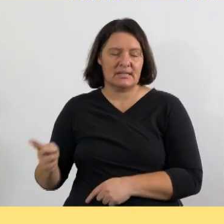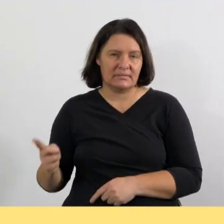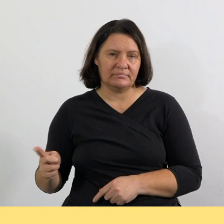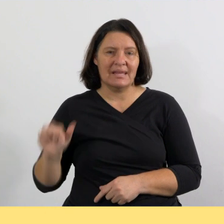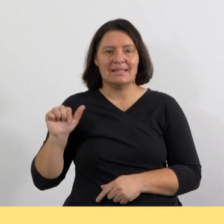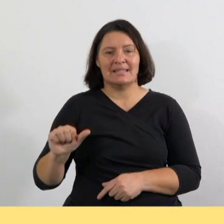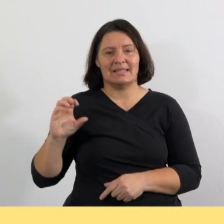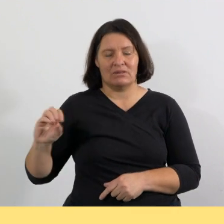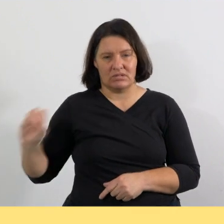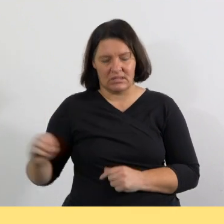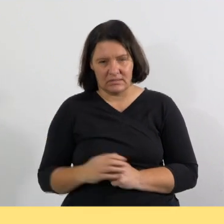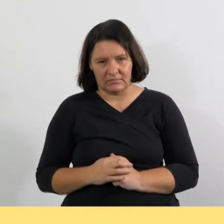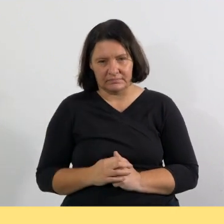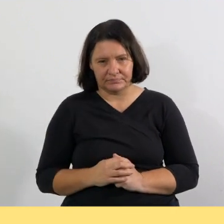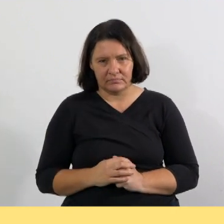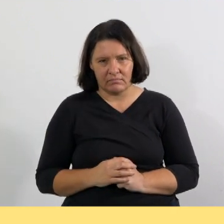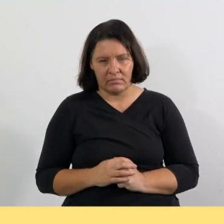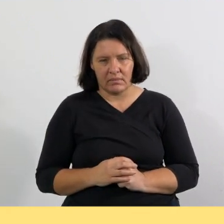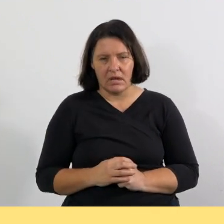side. There is 600